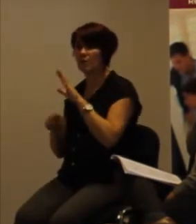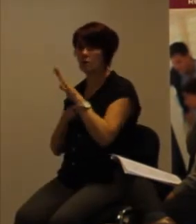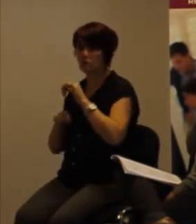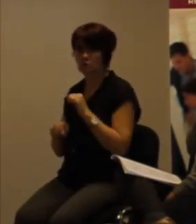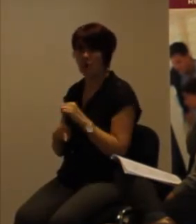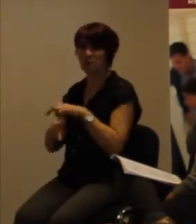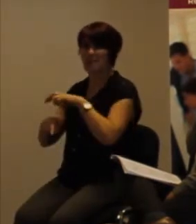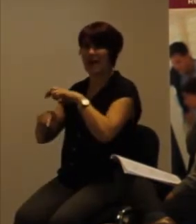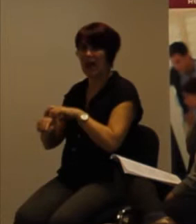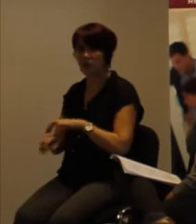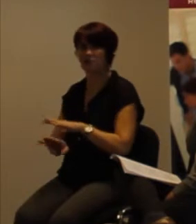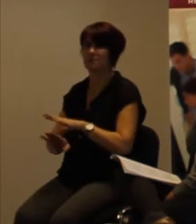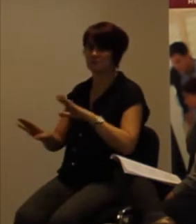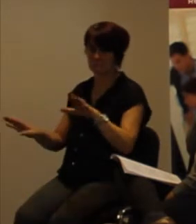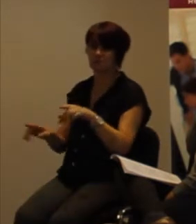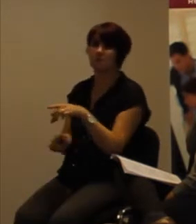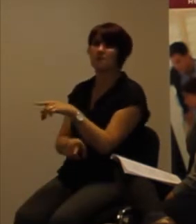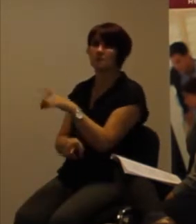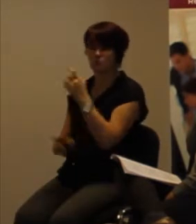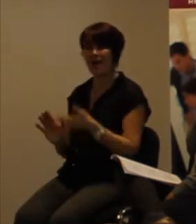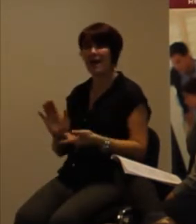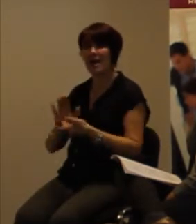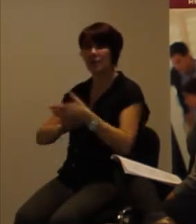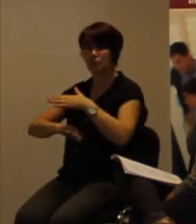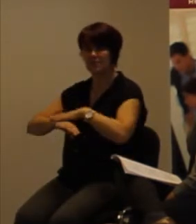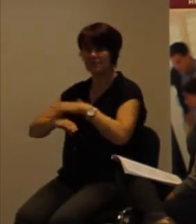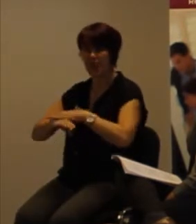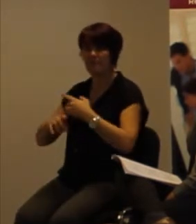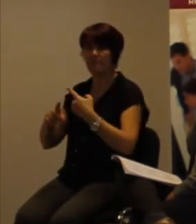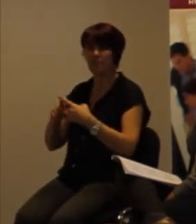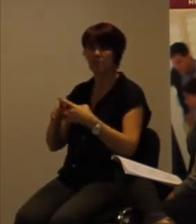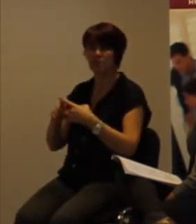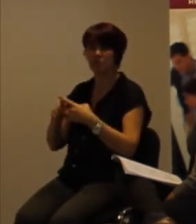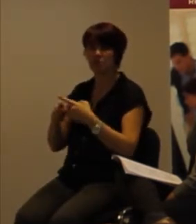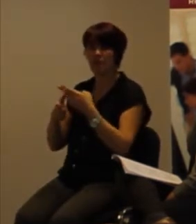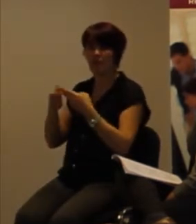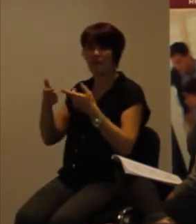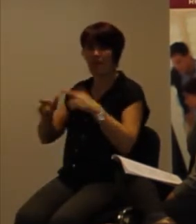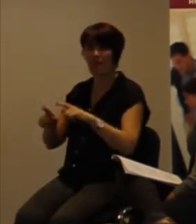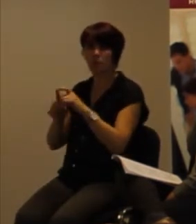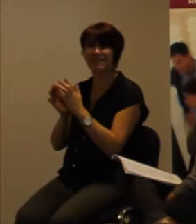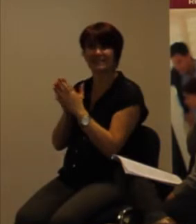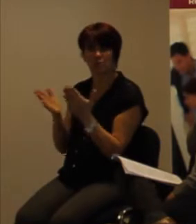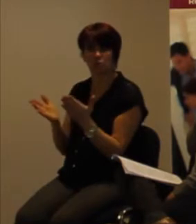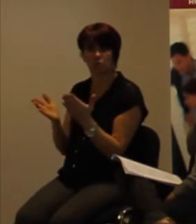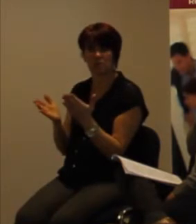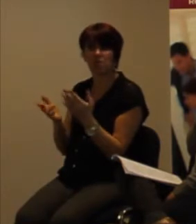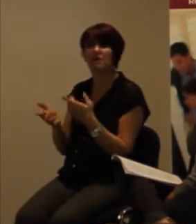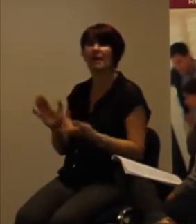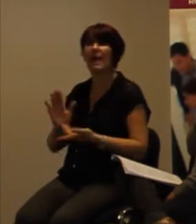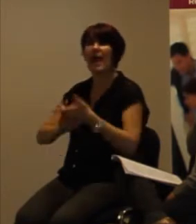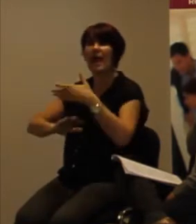We may wish to allow extra time alongside the use of bilingual dictionaries, because the extra time may